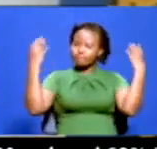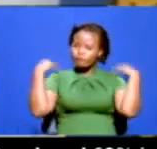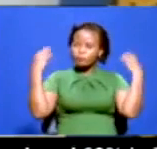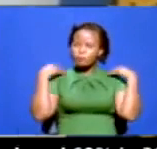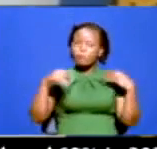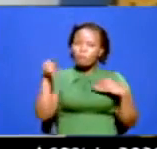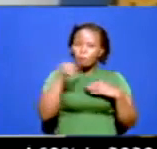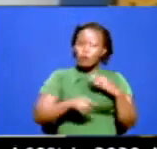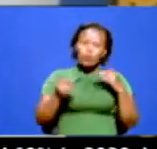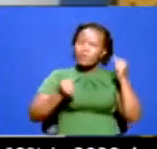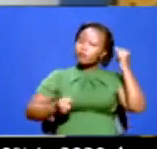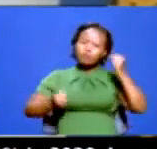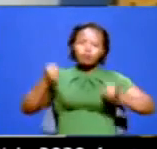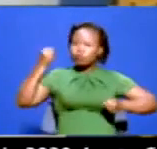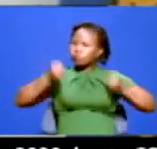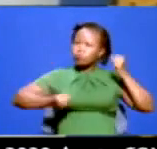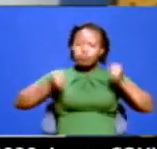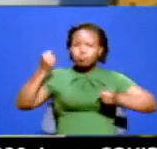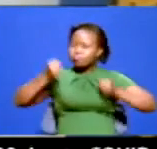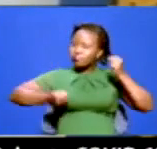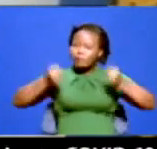soldiers. When I get time,